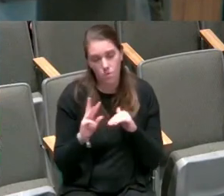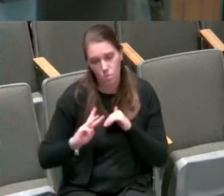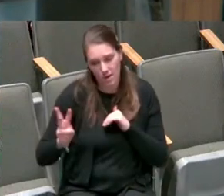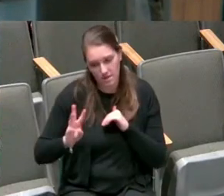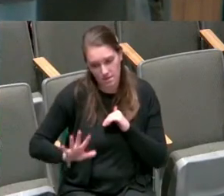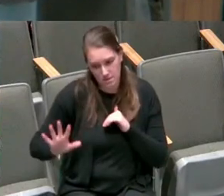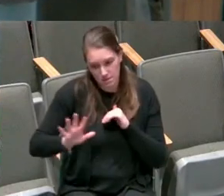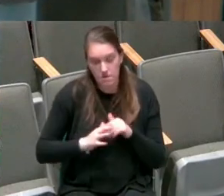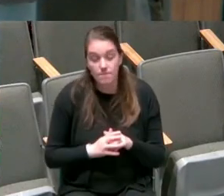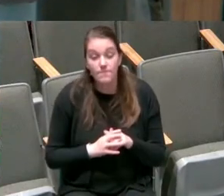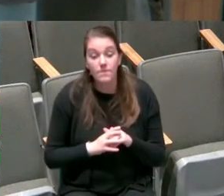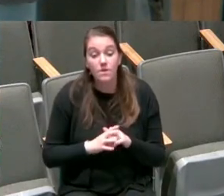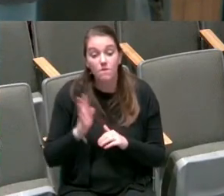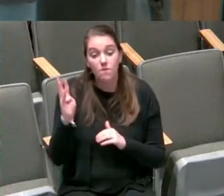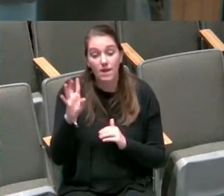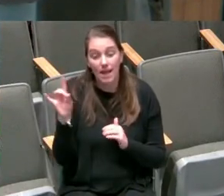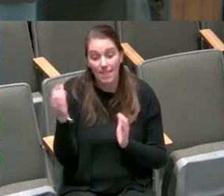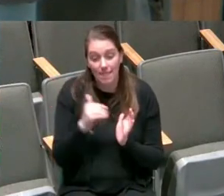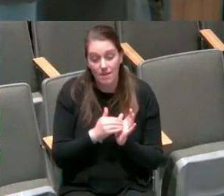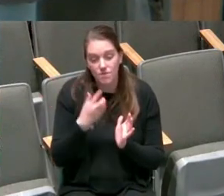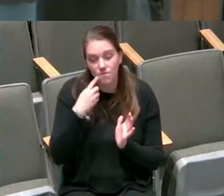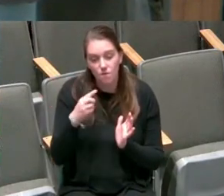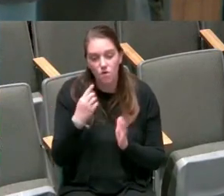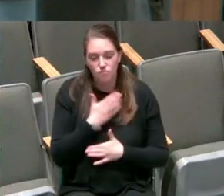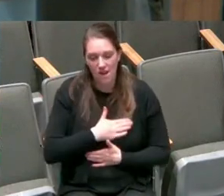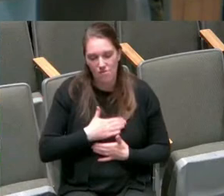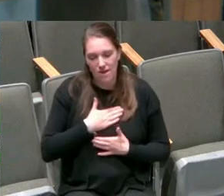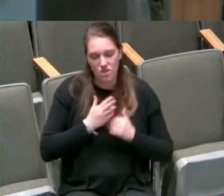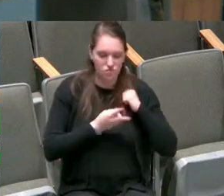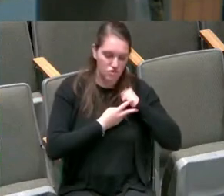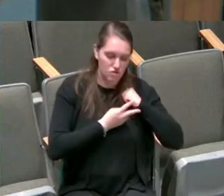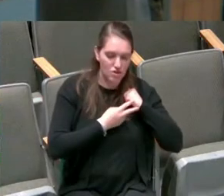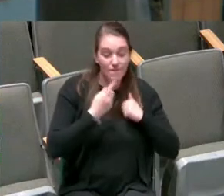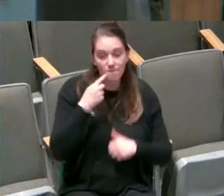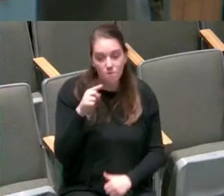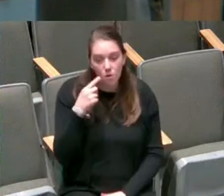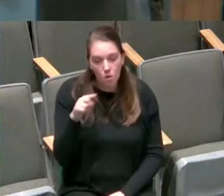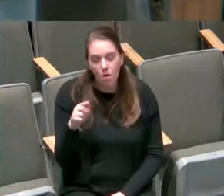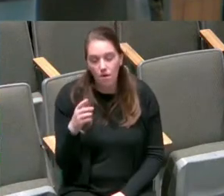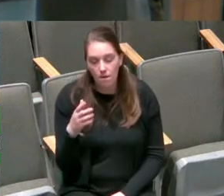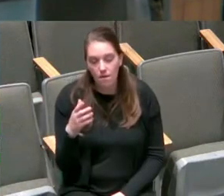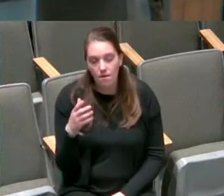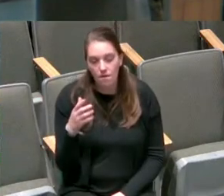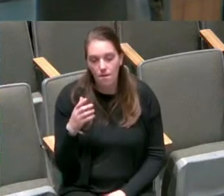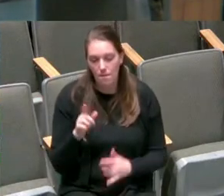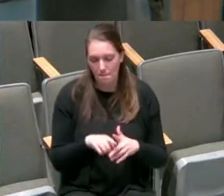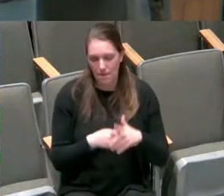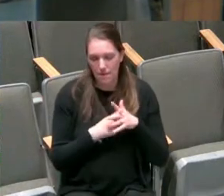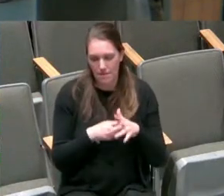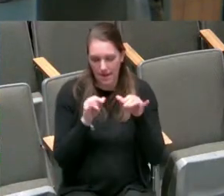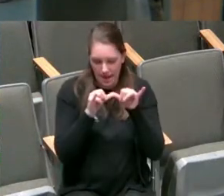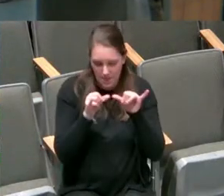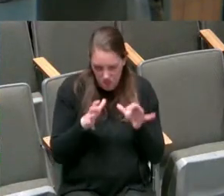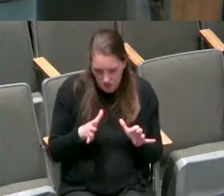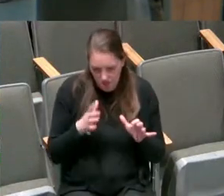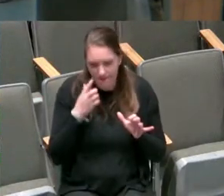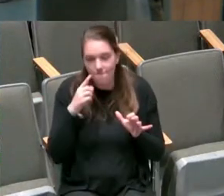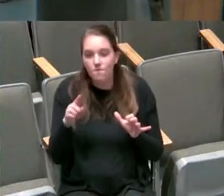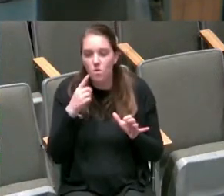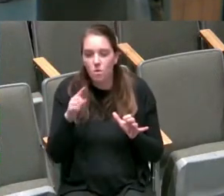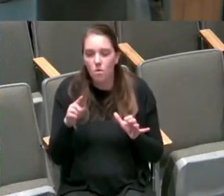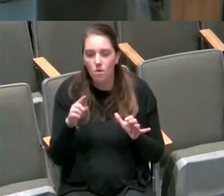and forty eight thousand for recreation reserve for preliminary engineering on